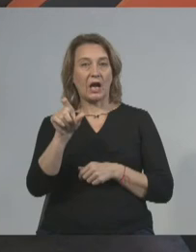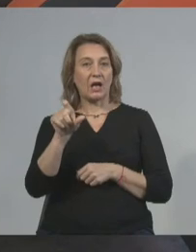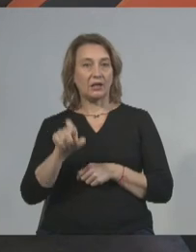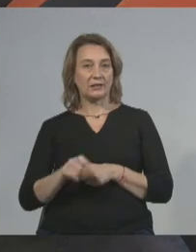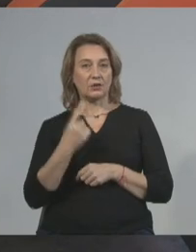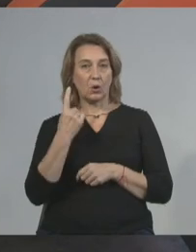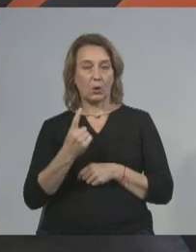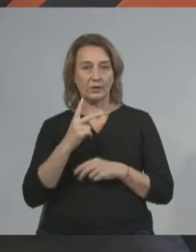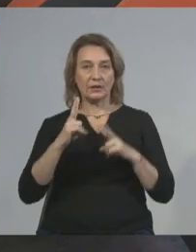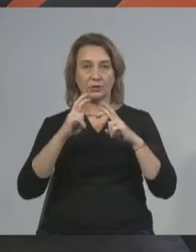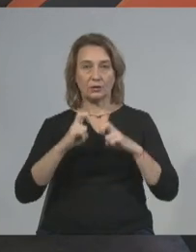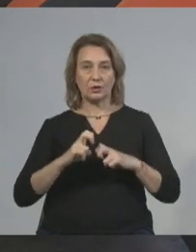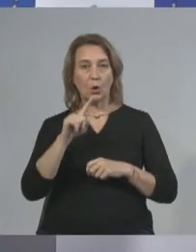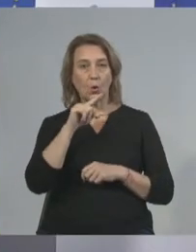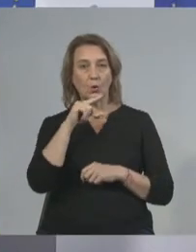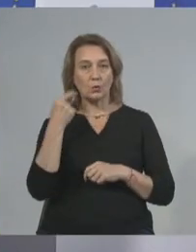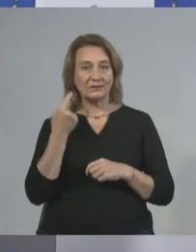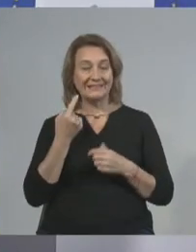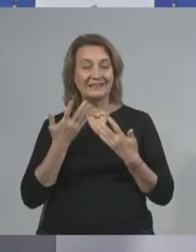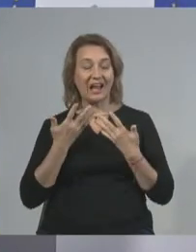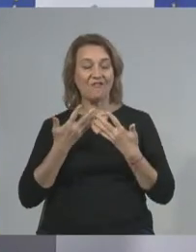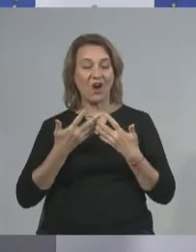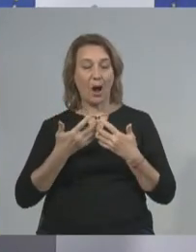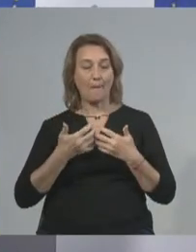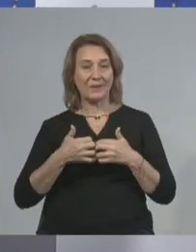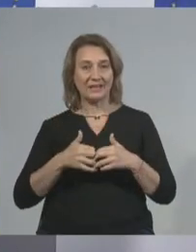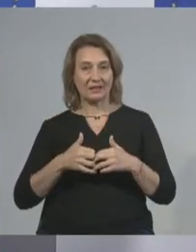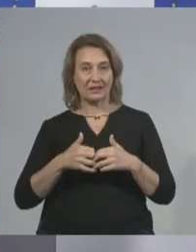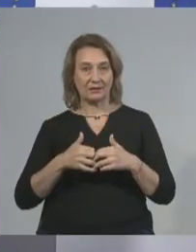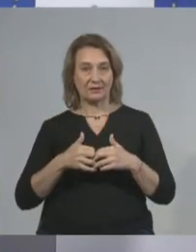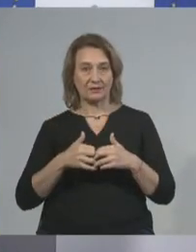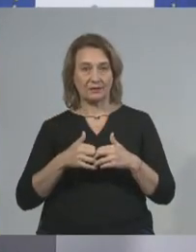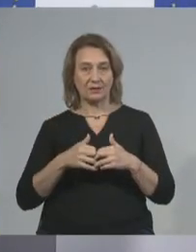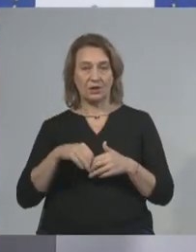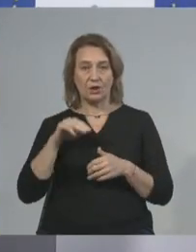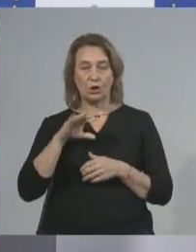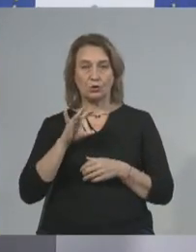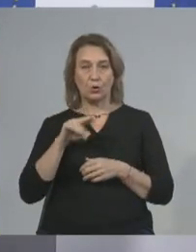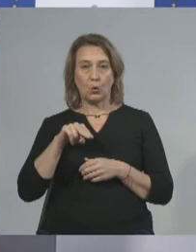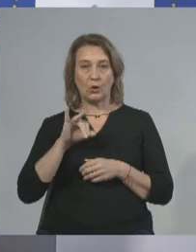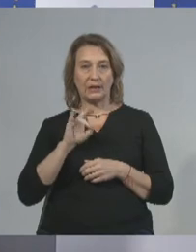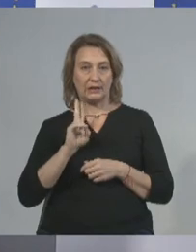norda journalist echo author of the study of russia's troll factory